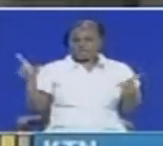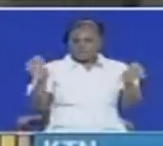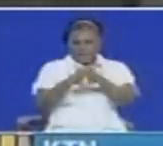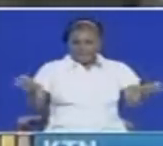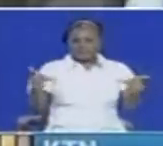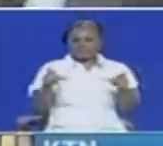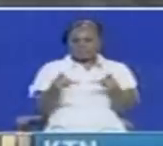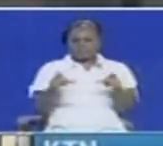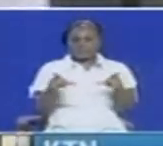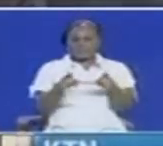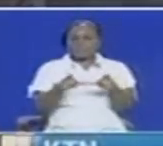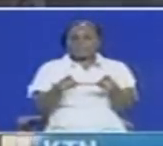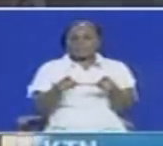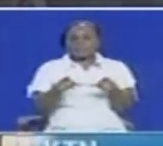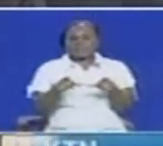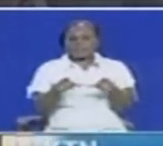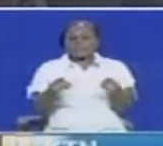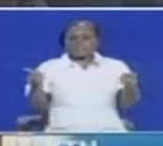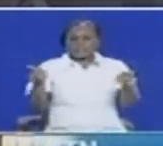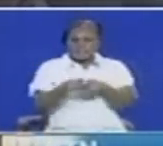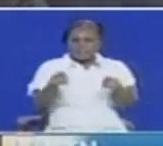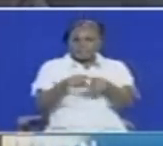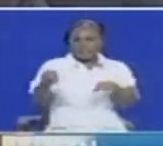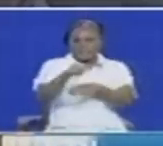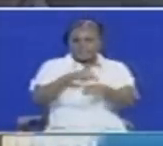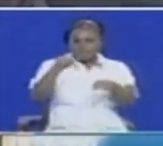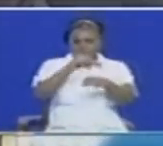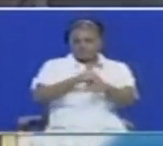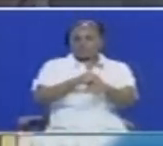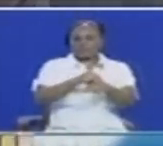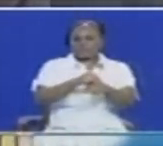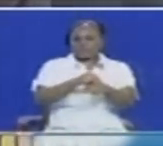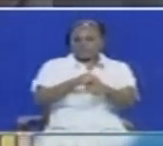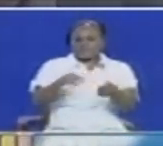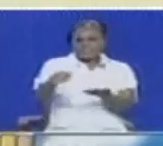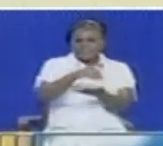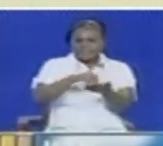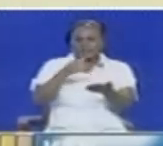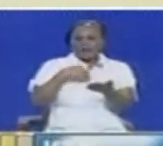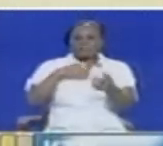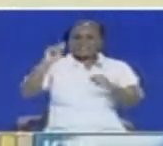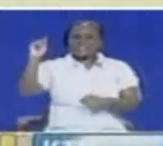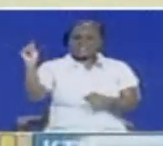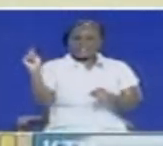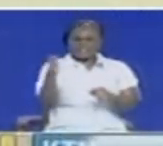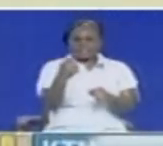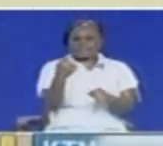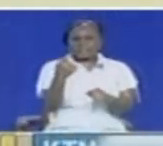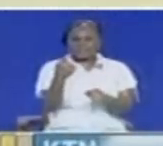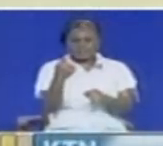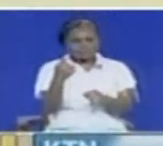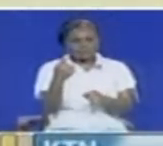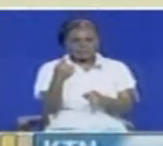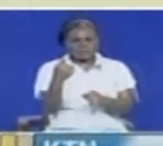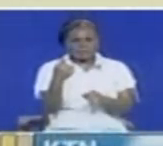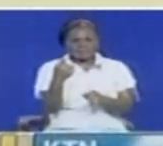have made plans, and the National Titling Center at the Favela of Kenya is already, and